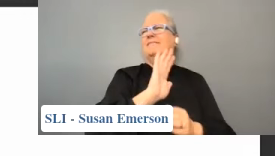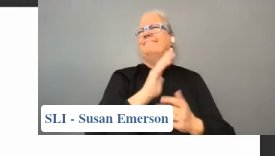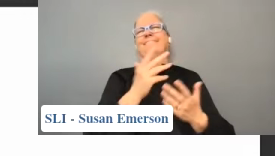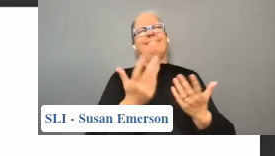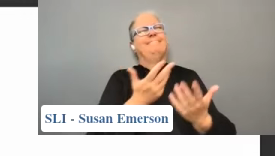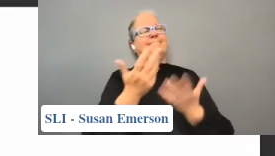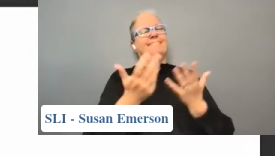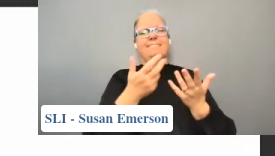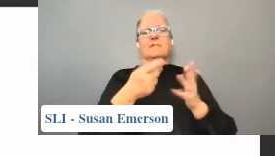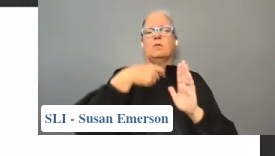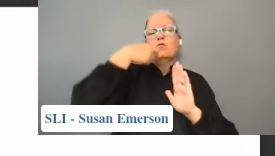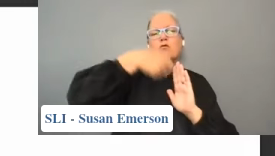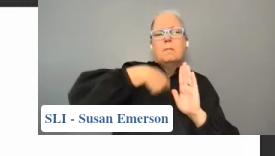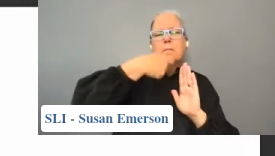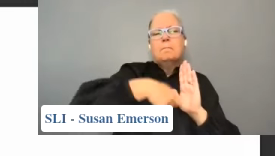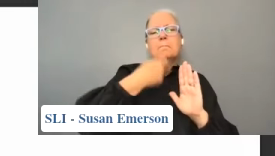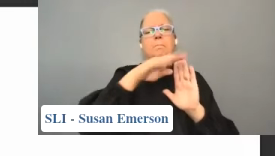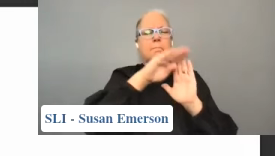that connect